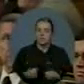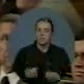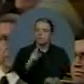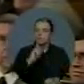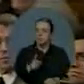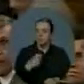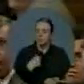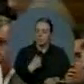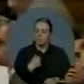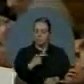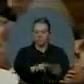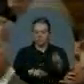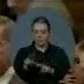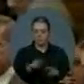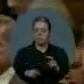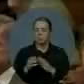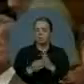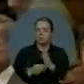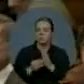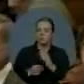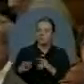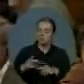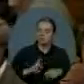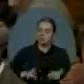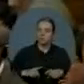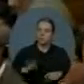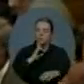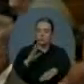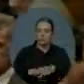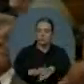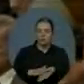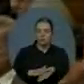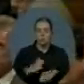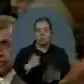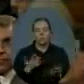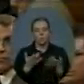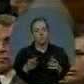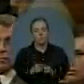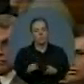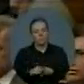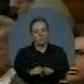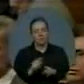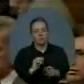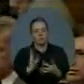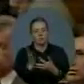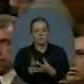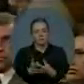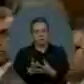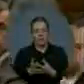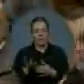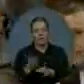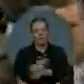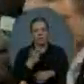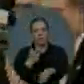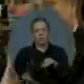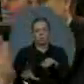upon the provinces and territories to work with us to sort out these things before they reach a crisis level. That's their obligation, and we'd be happy to work with them. The